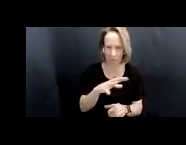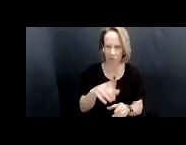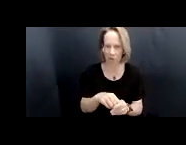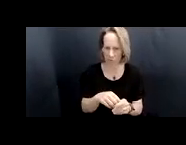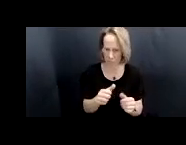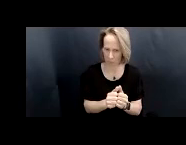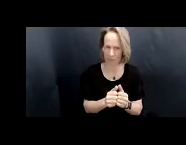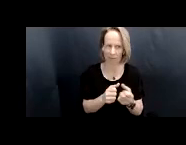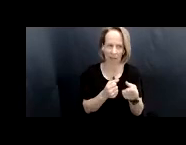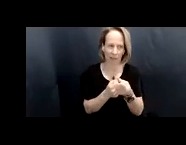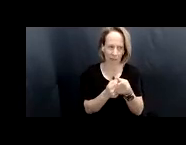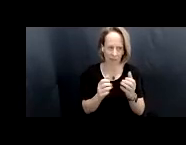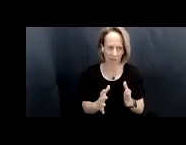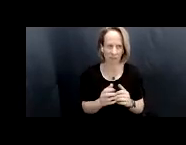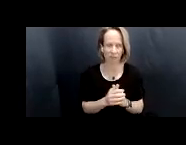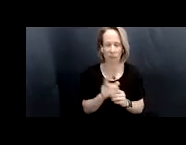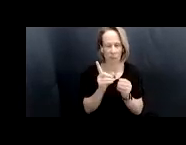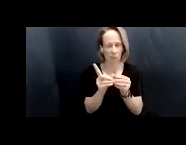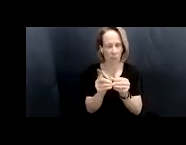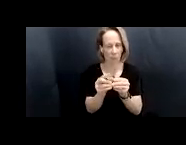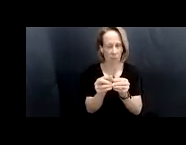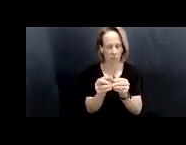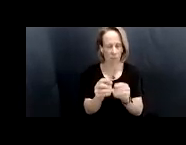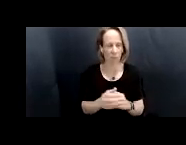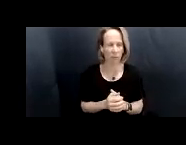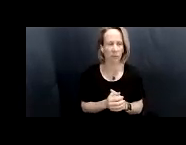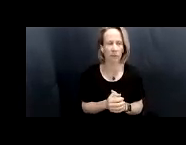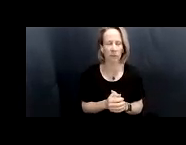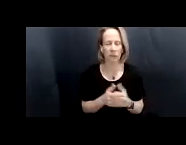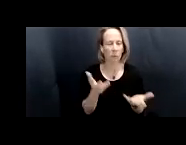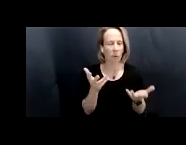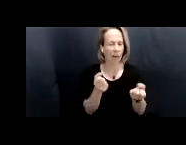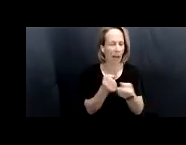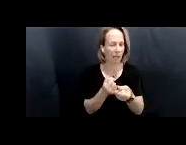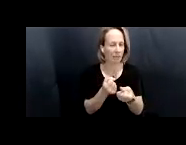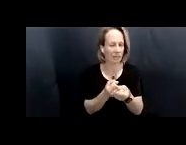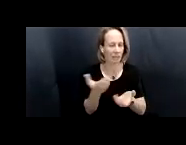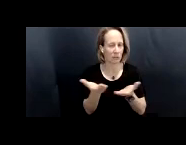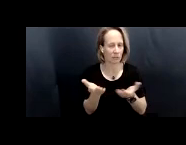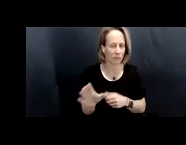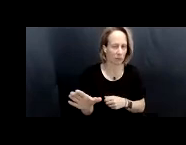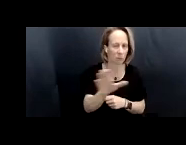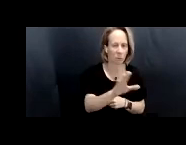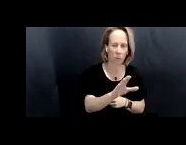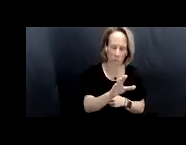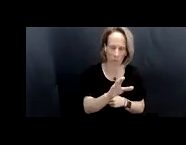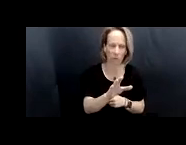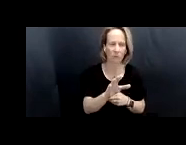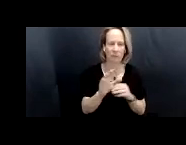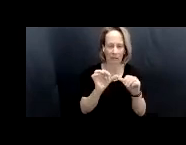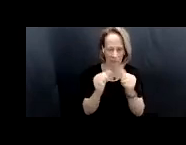And then one more, what advocacy services does your organization offer? And some of this might be things you